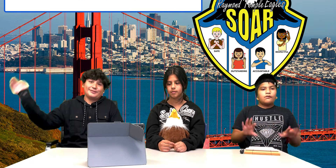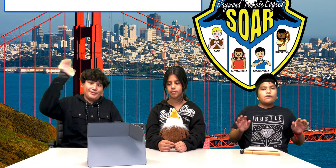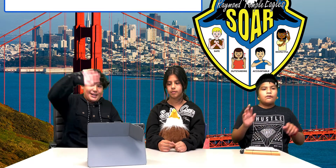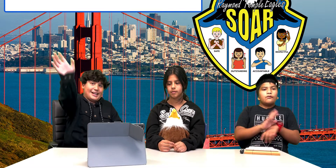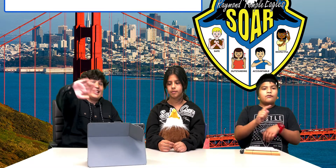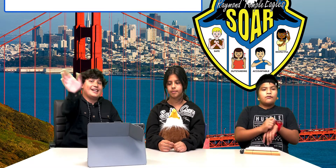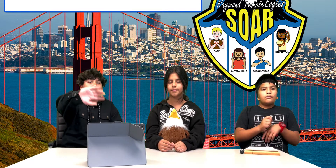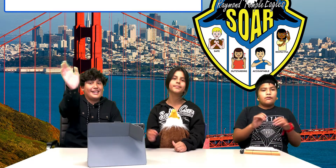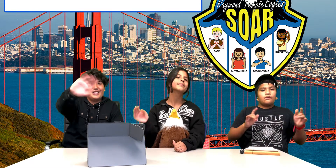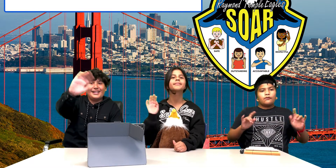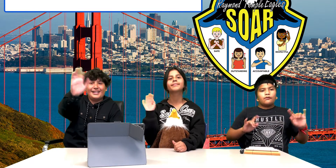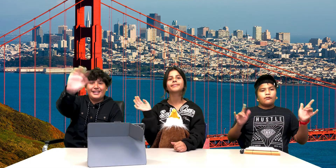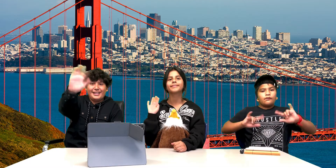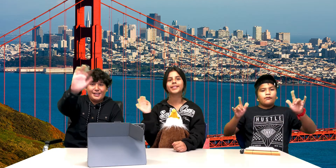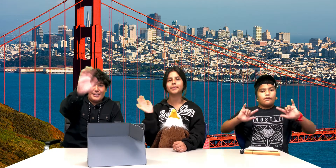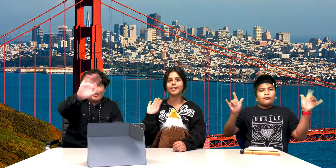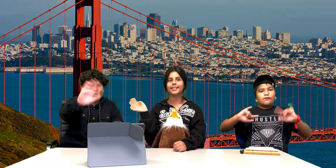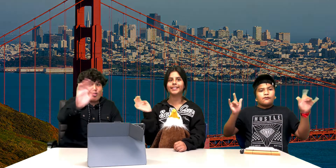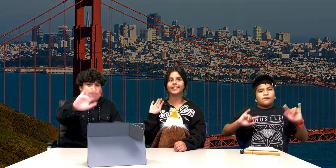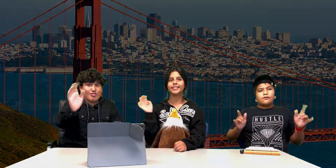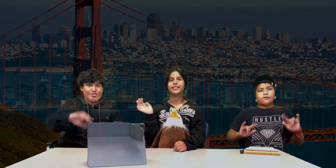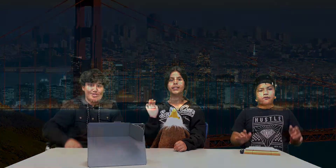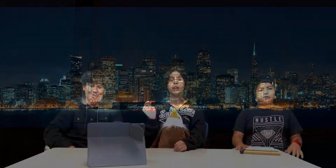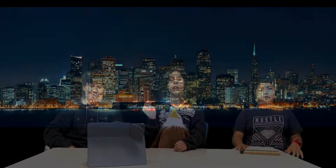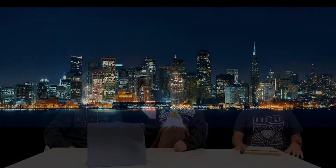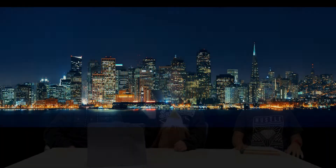Council. Bye.